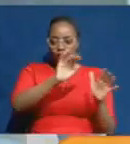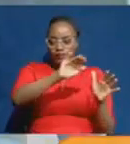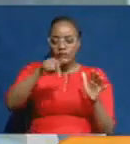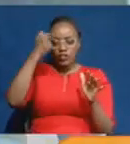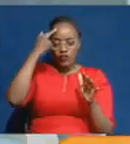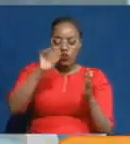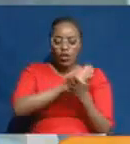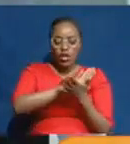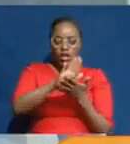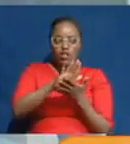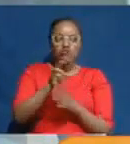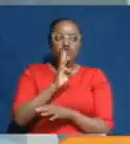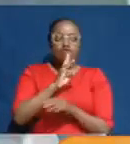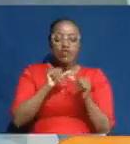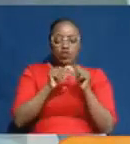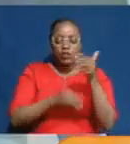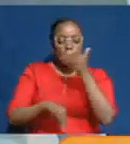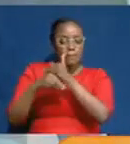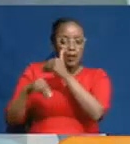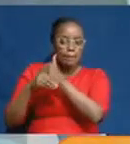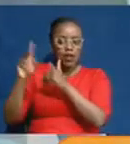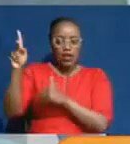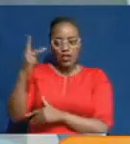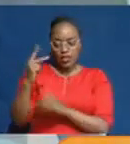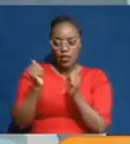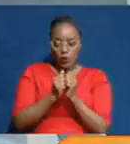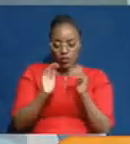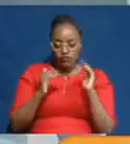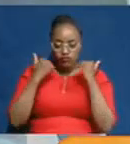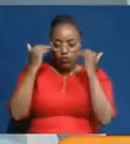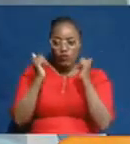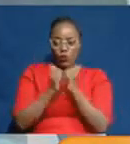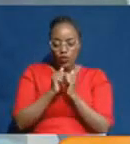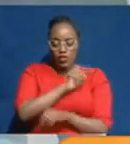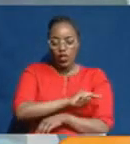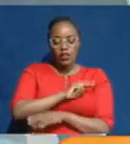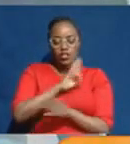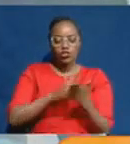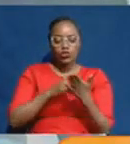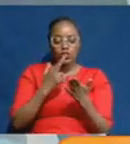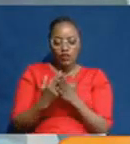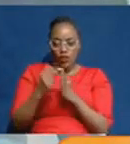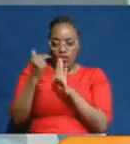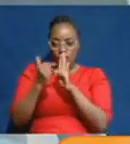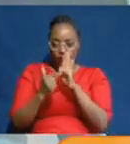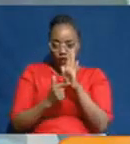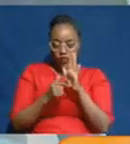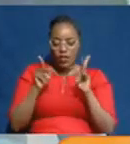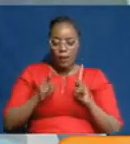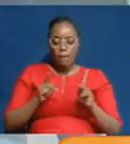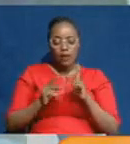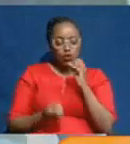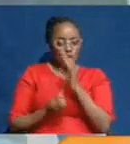Now, demand for clean water continues to increase across Kenya, with pressure on natural resources aggravated by factors such as population